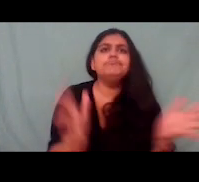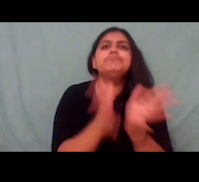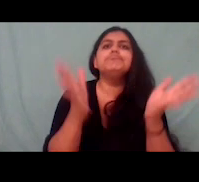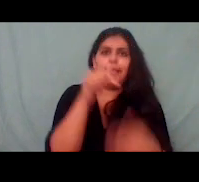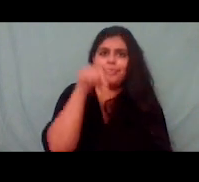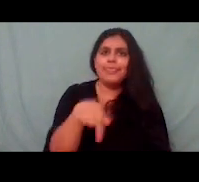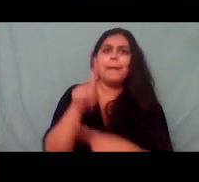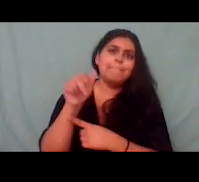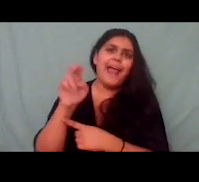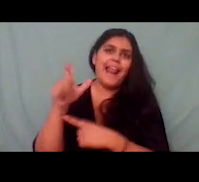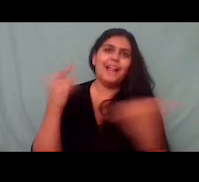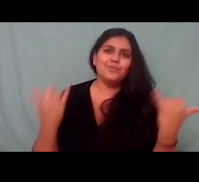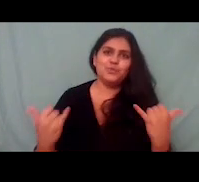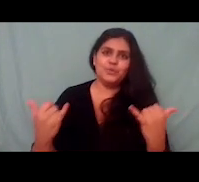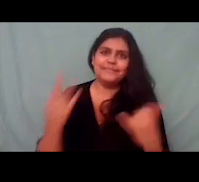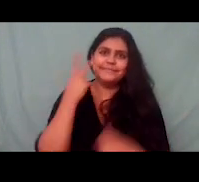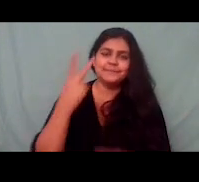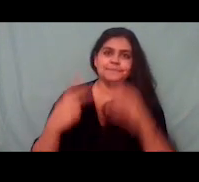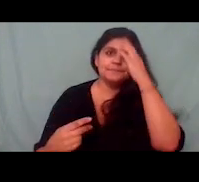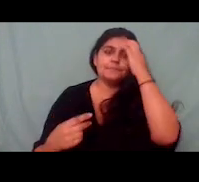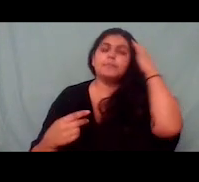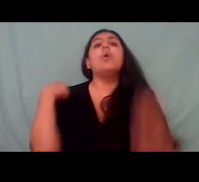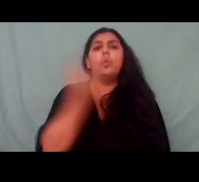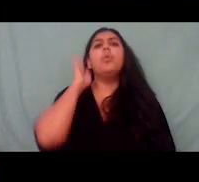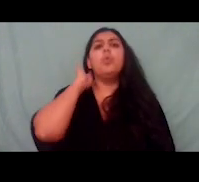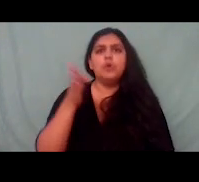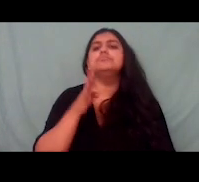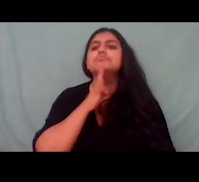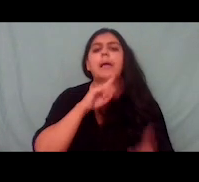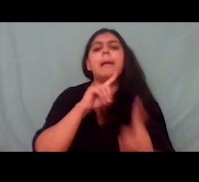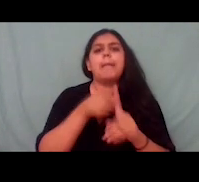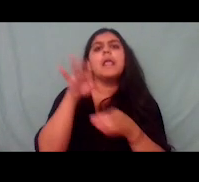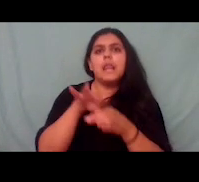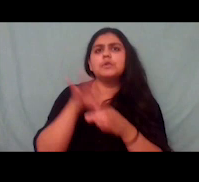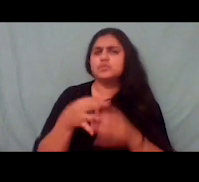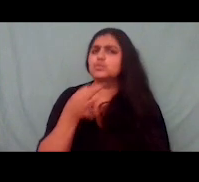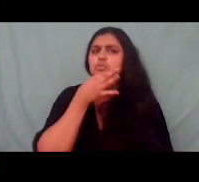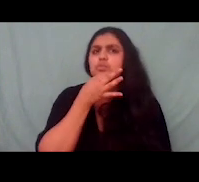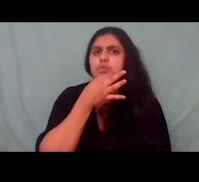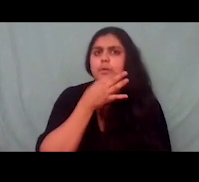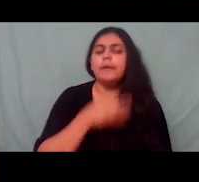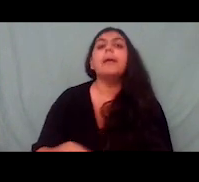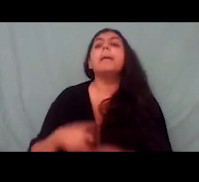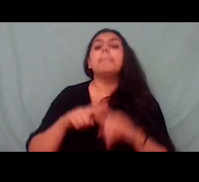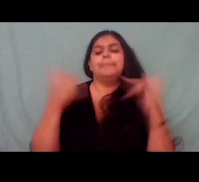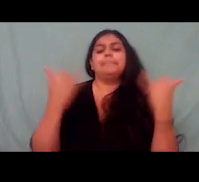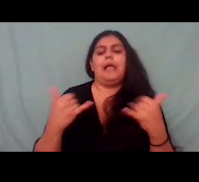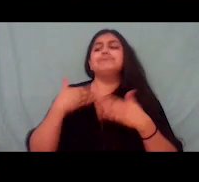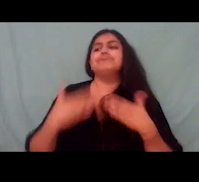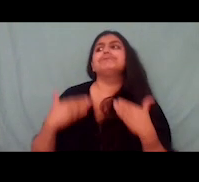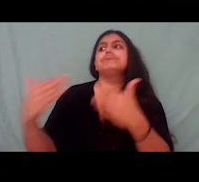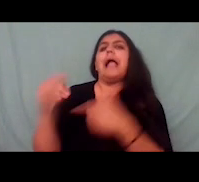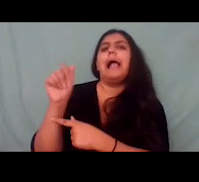today. So we will get to the elections as soon as possible. But without further ado, please, Adib, you go.